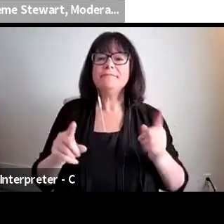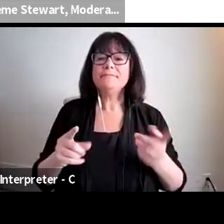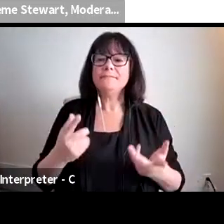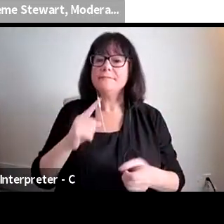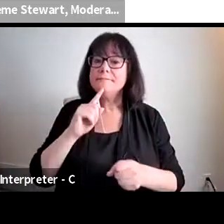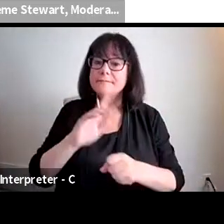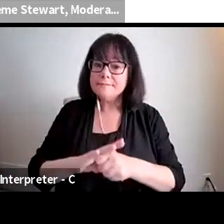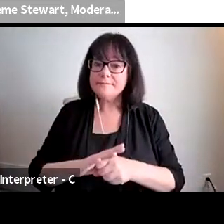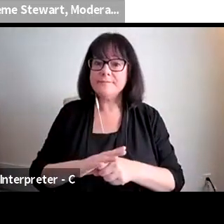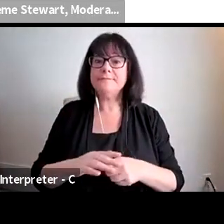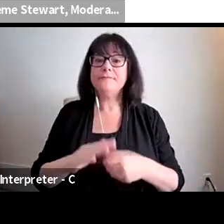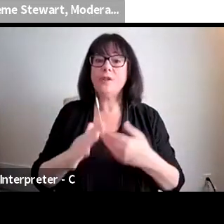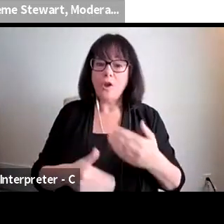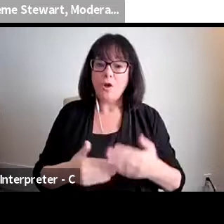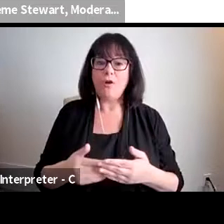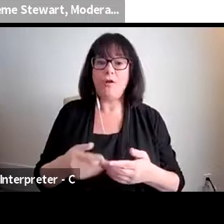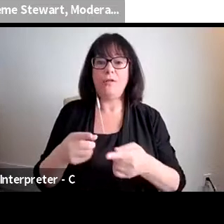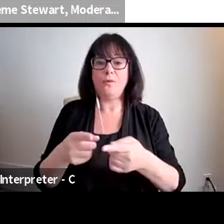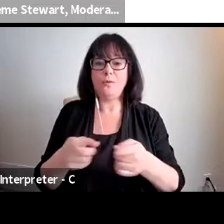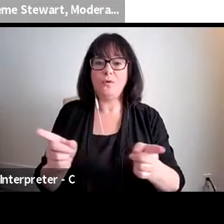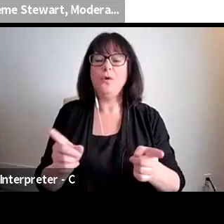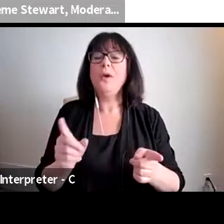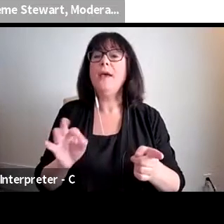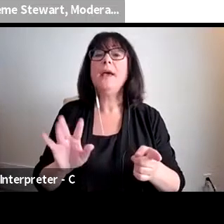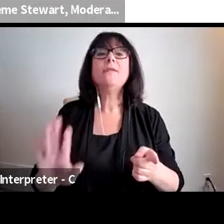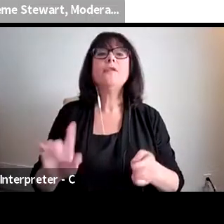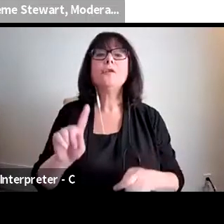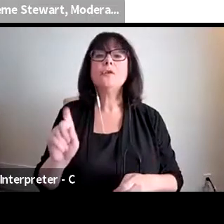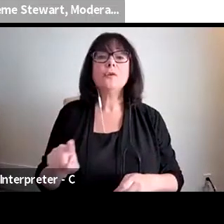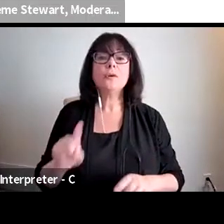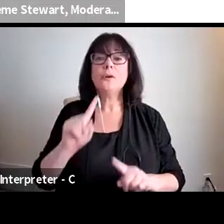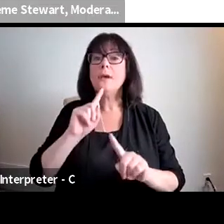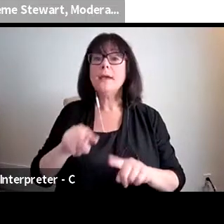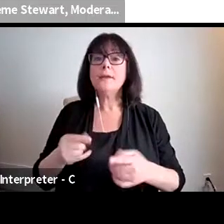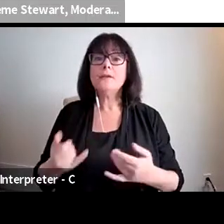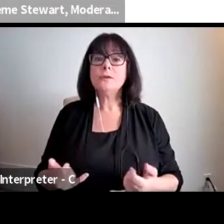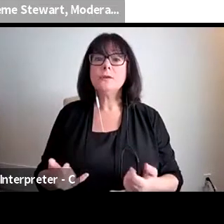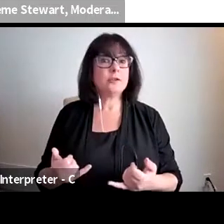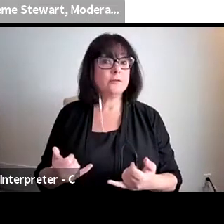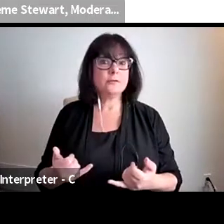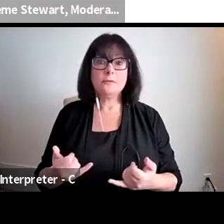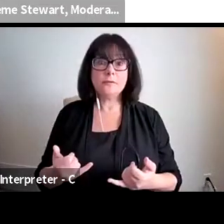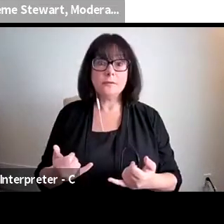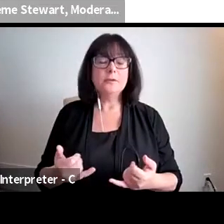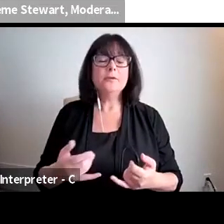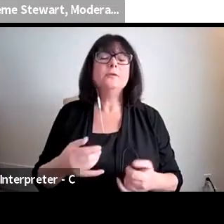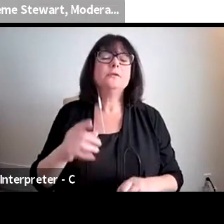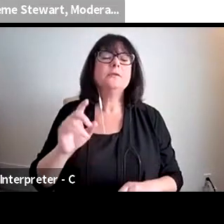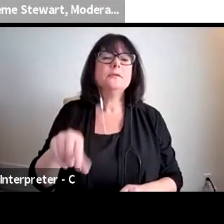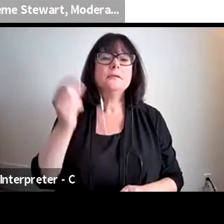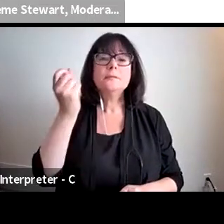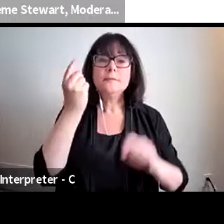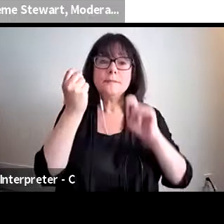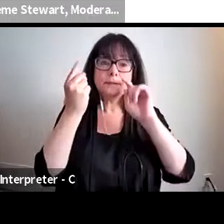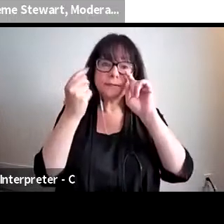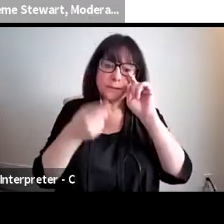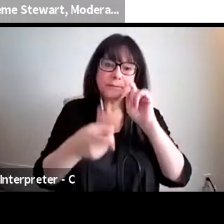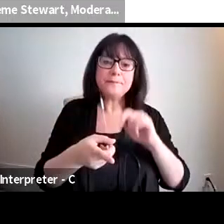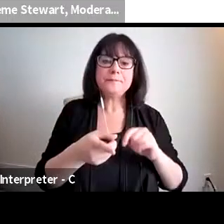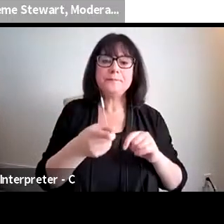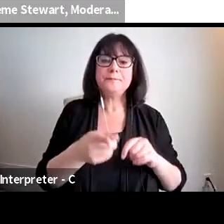everyone in case your question is not answered today, that these create a great contribution to the general